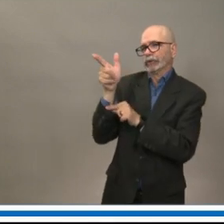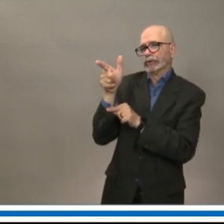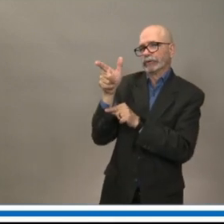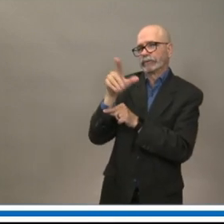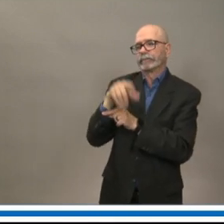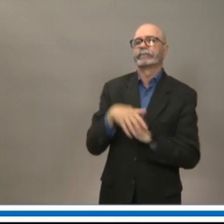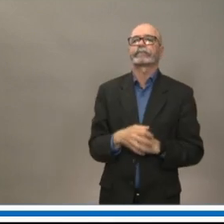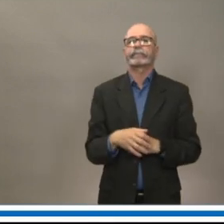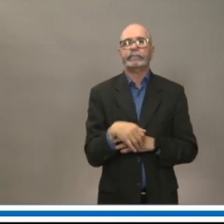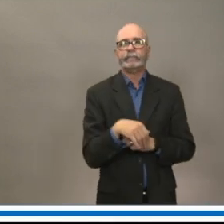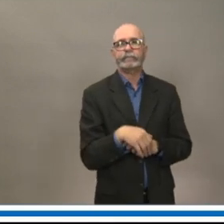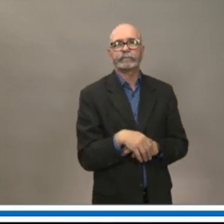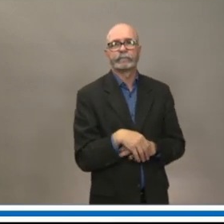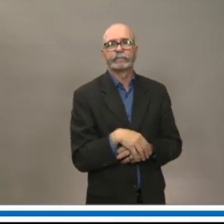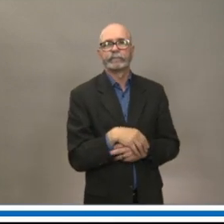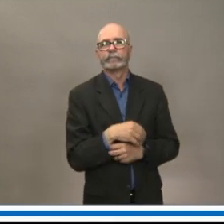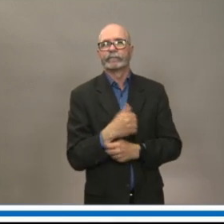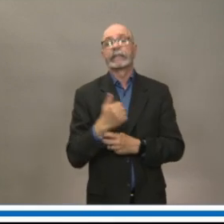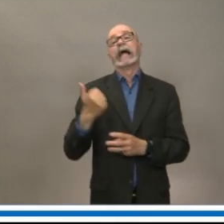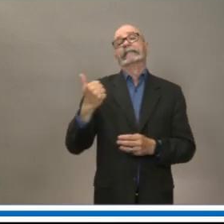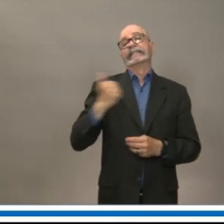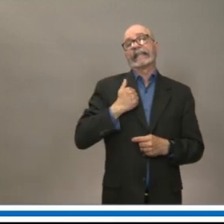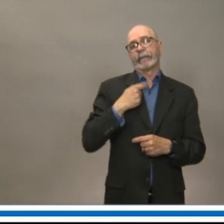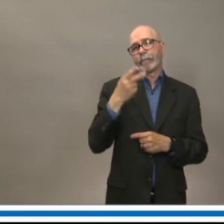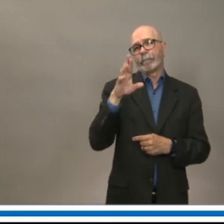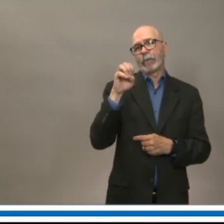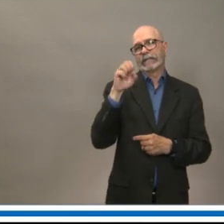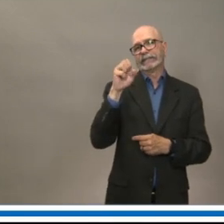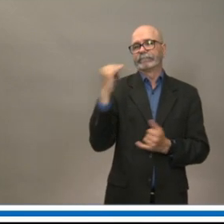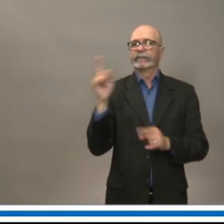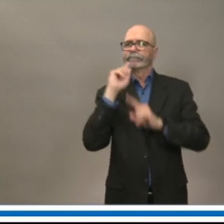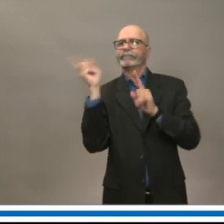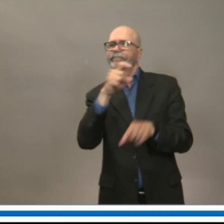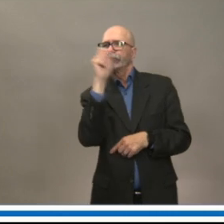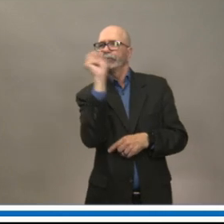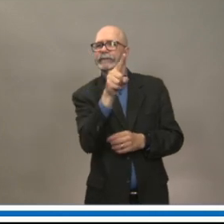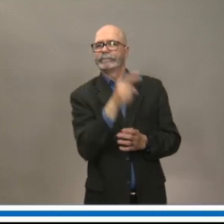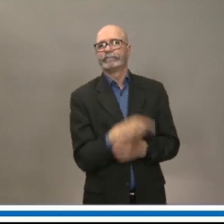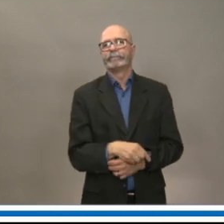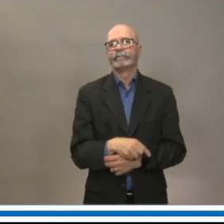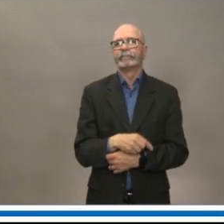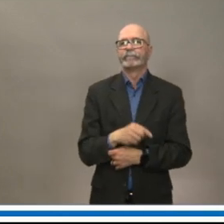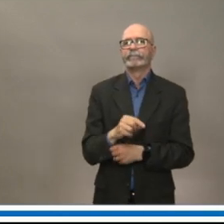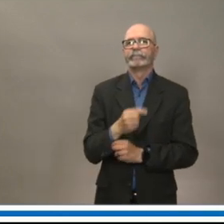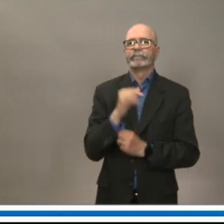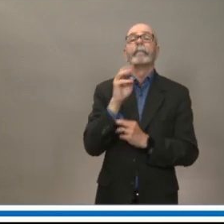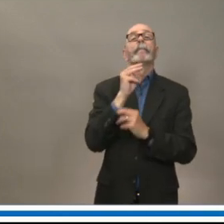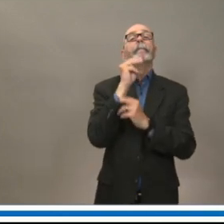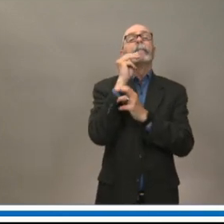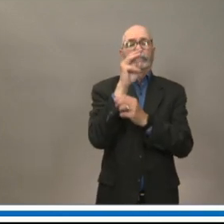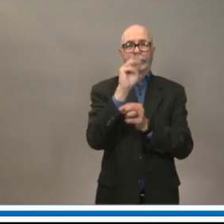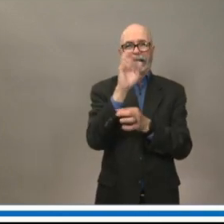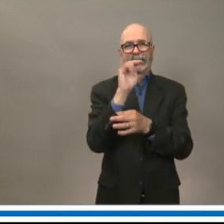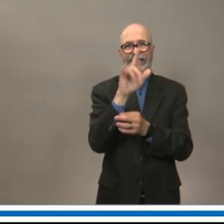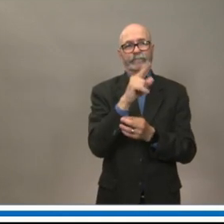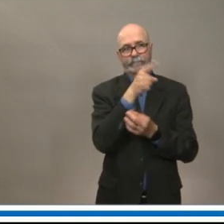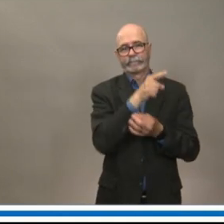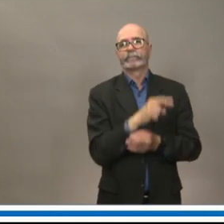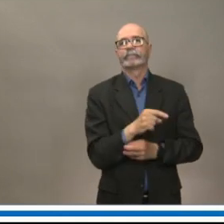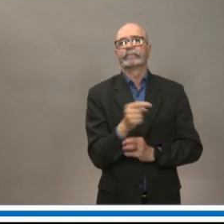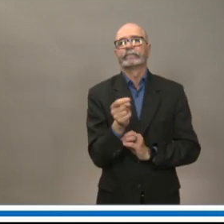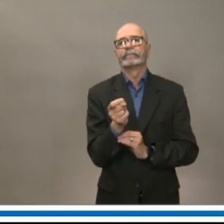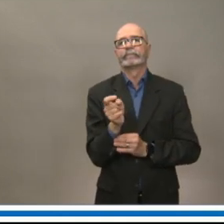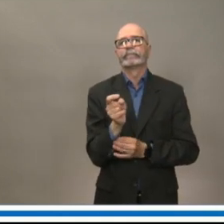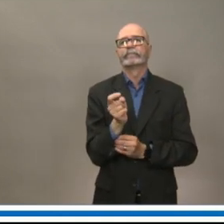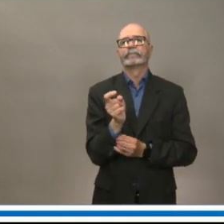Kevin Bissett. Yes, good afternoon. Question for the Premier. Premier, some experts and nursing home directors are saying that having